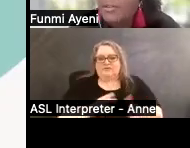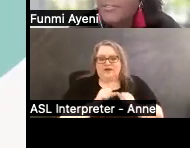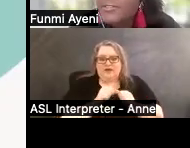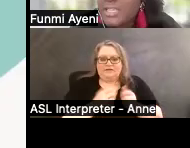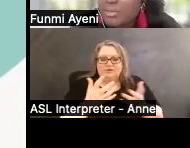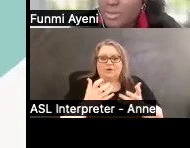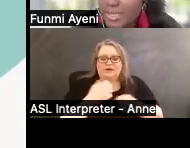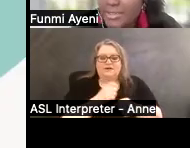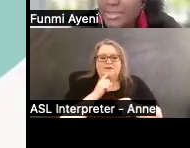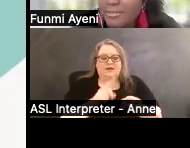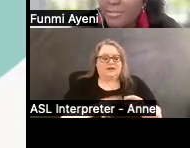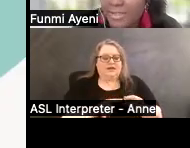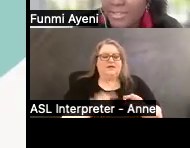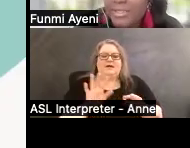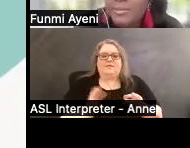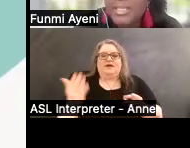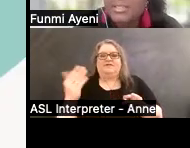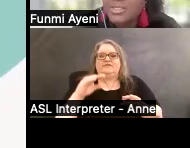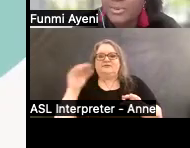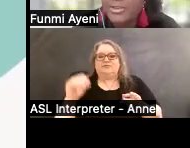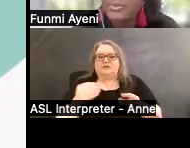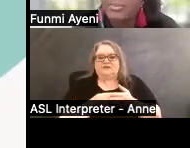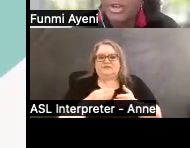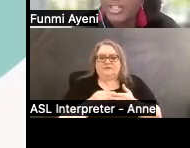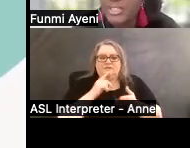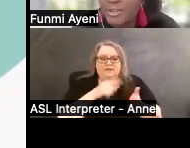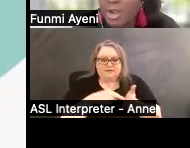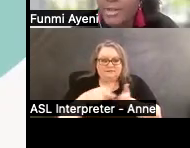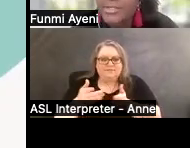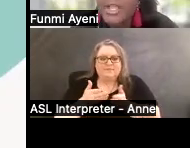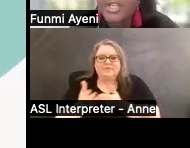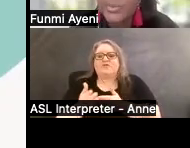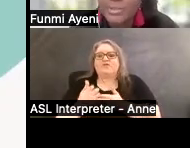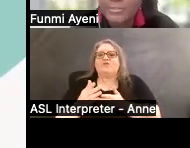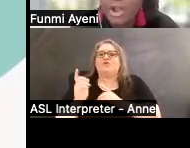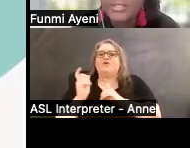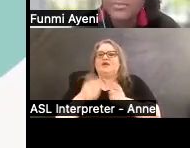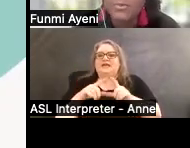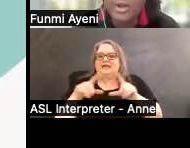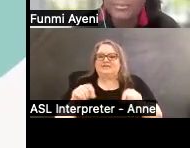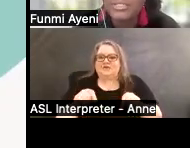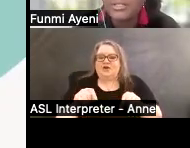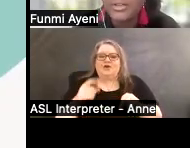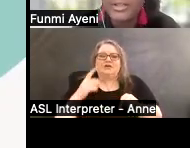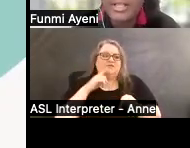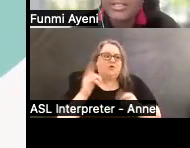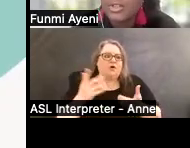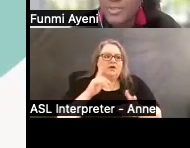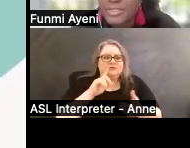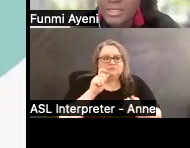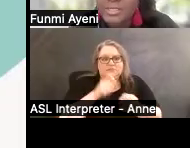then we had about 15% of the funding being dispersed through merchant gift cards. So gift cards for